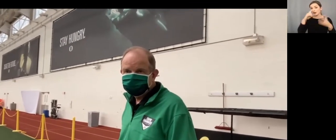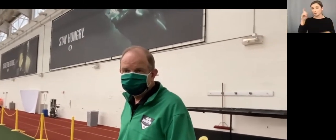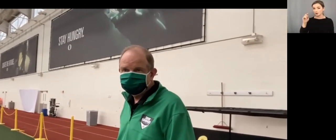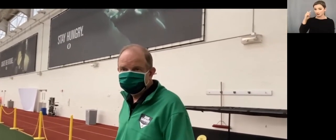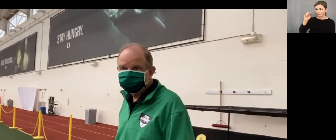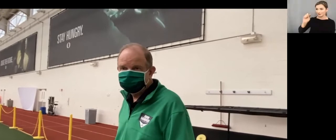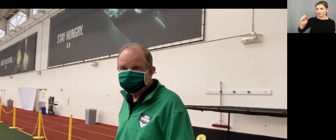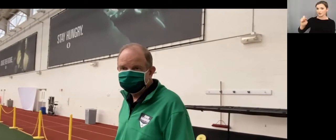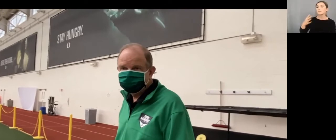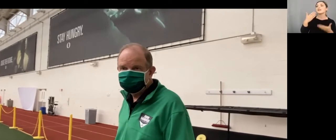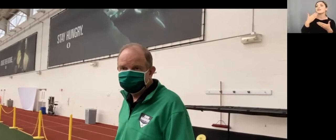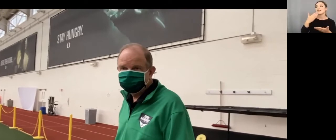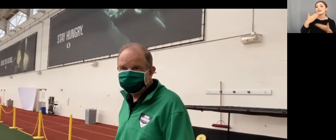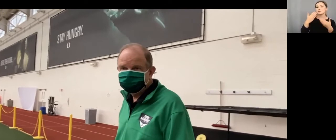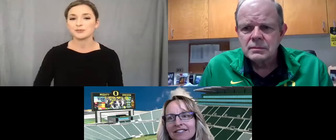Good.